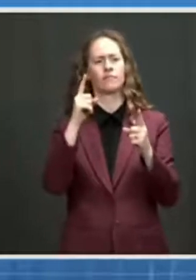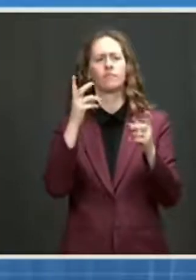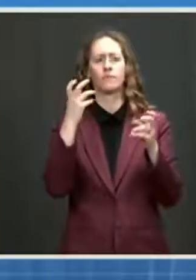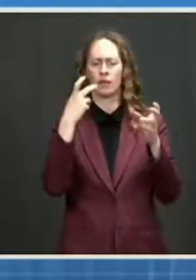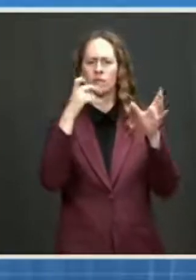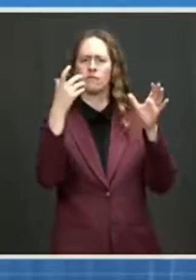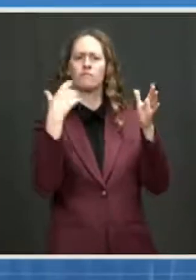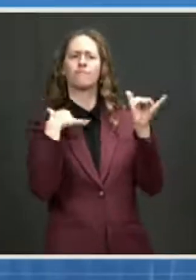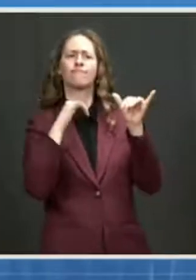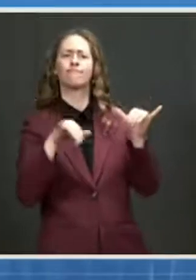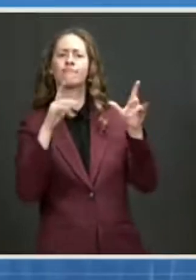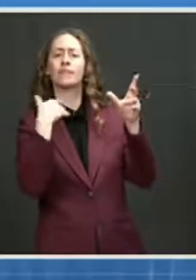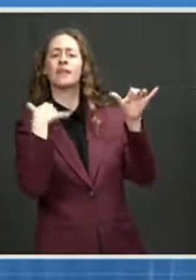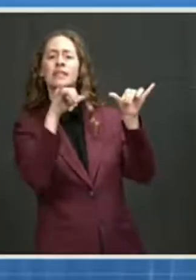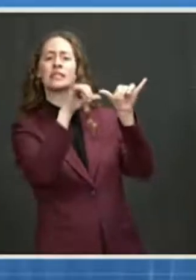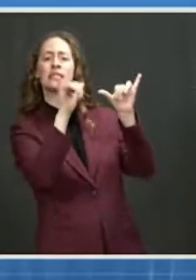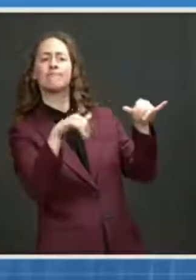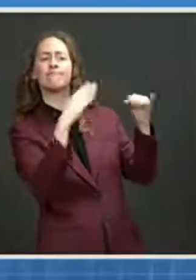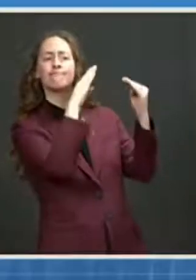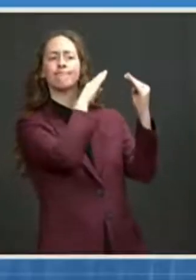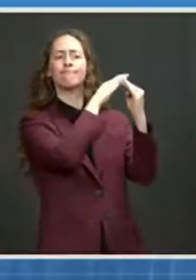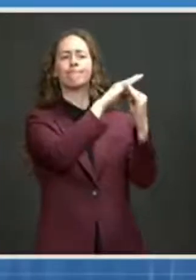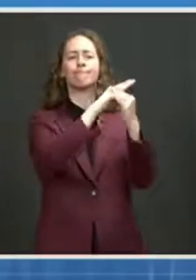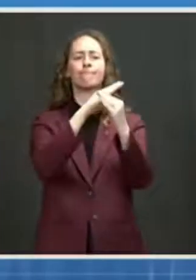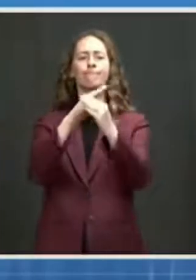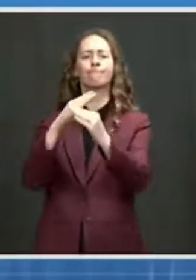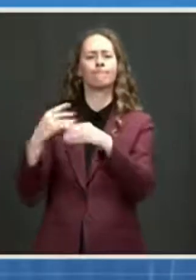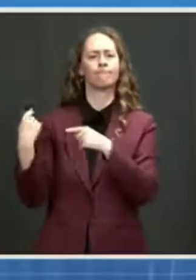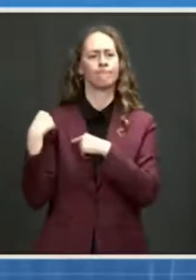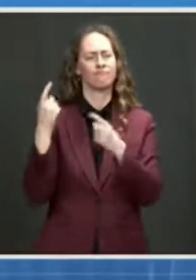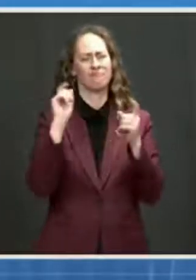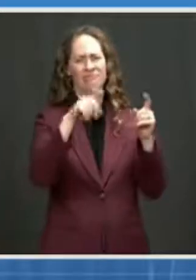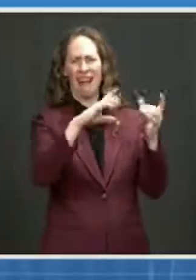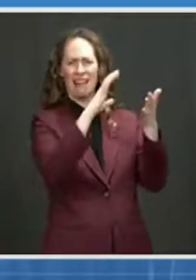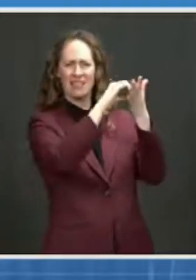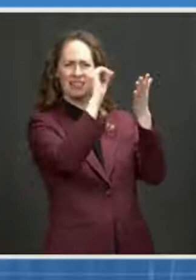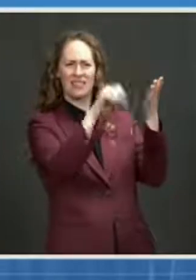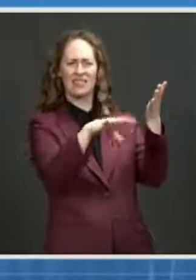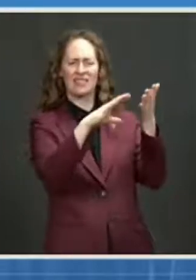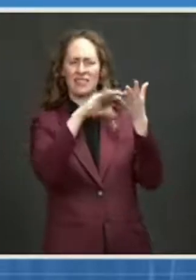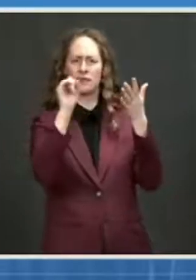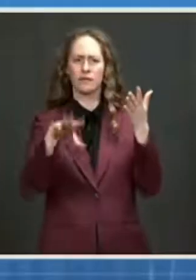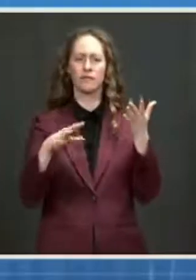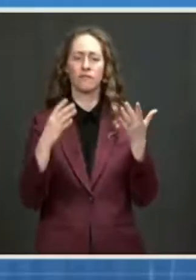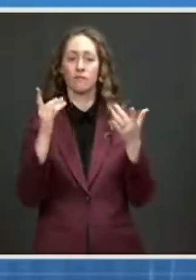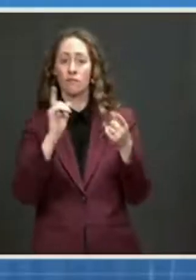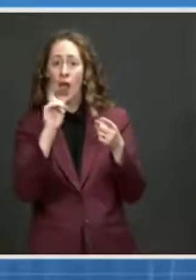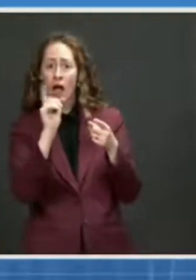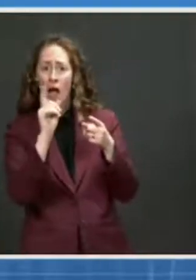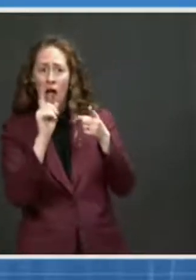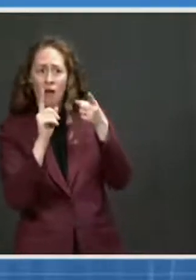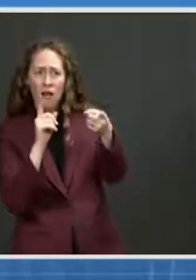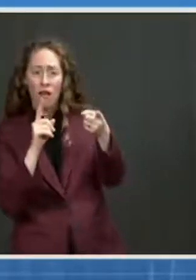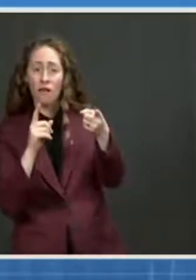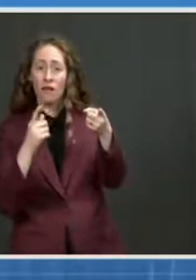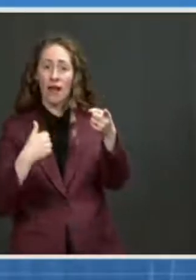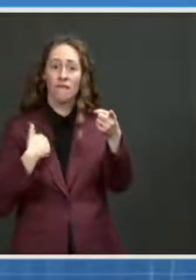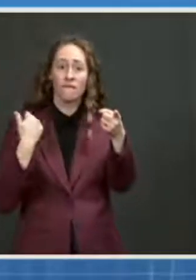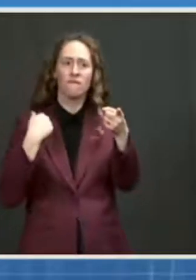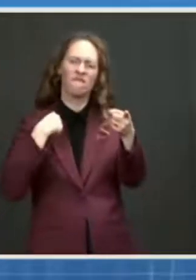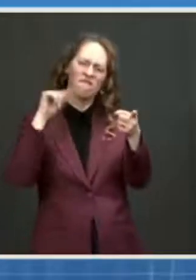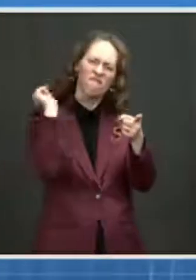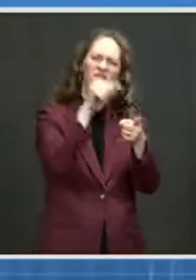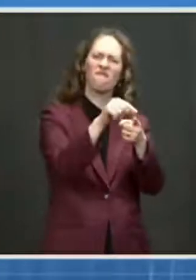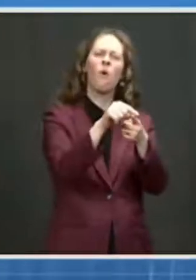access. We're focusing even harder on meeting people exactly where they are. And we will continue to provide the public with